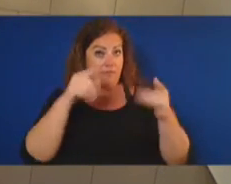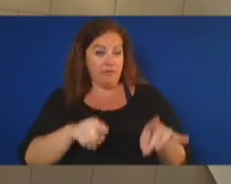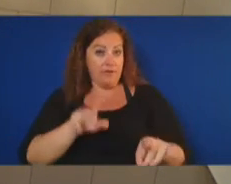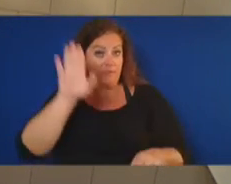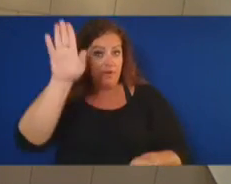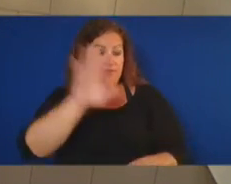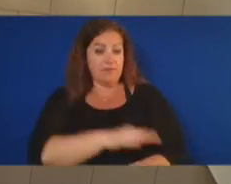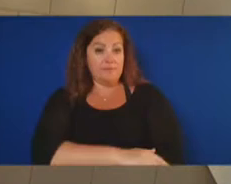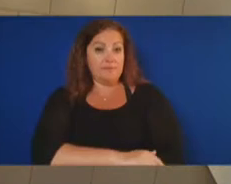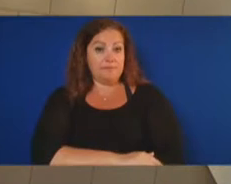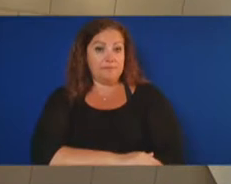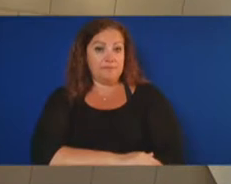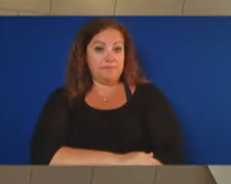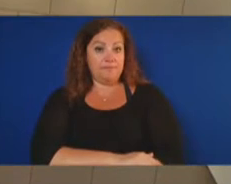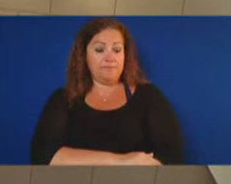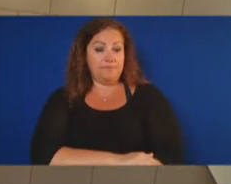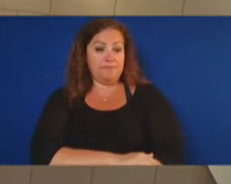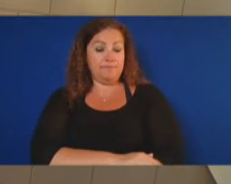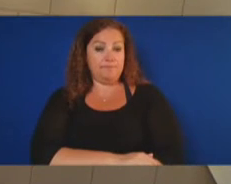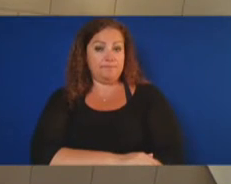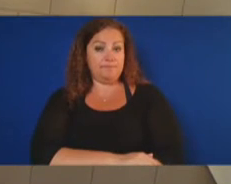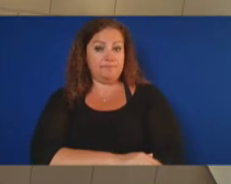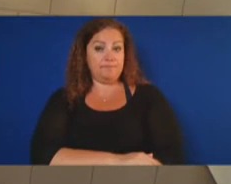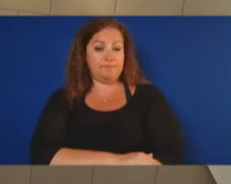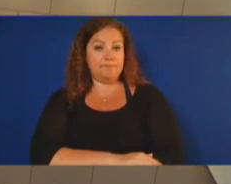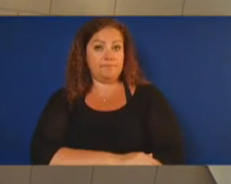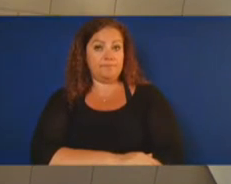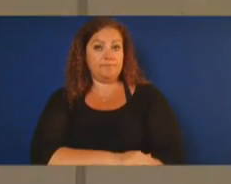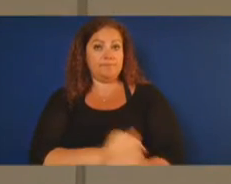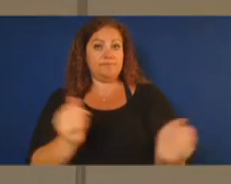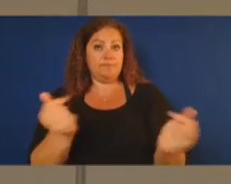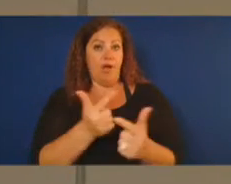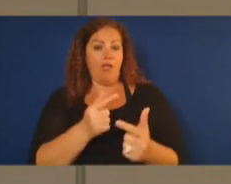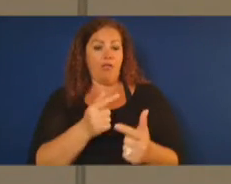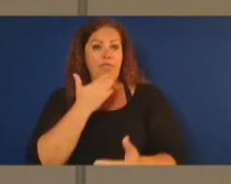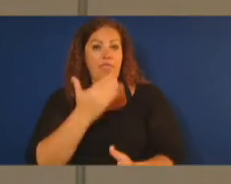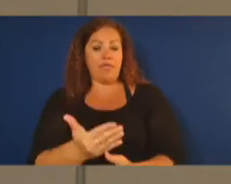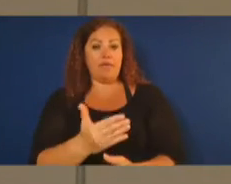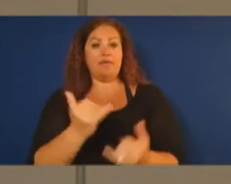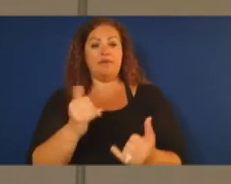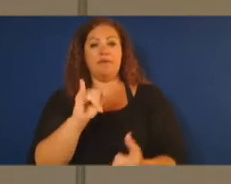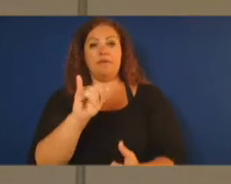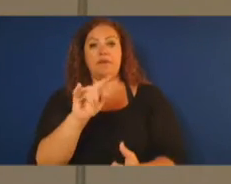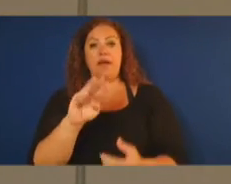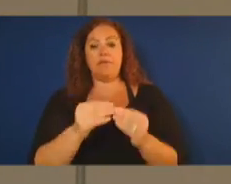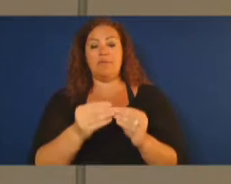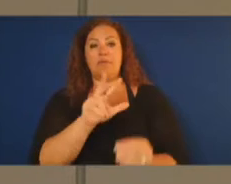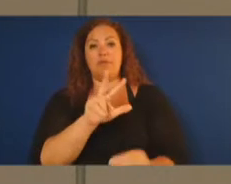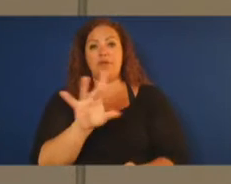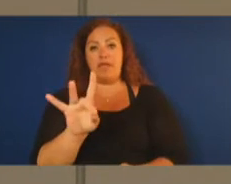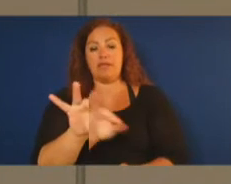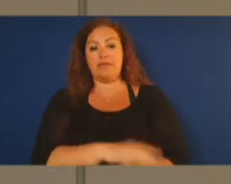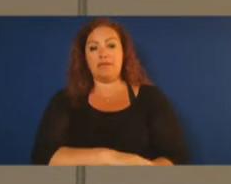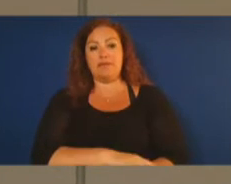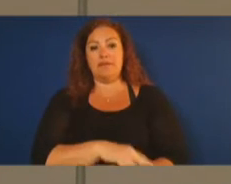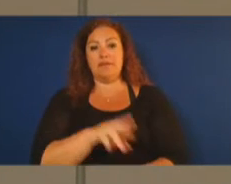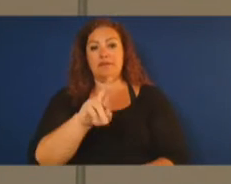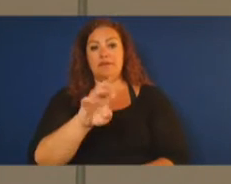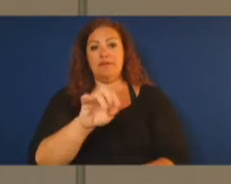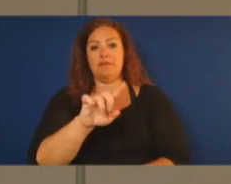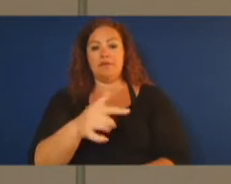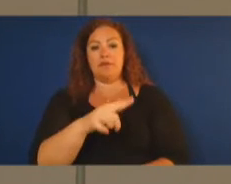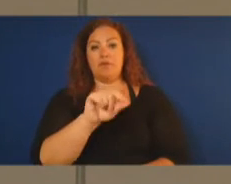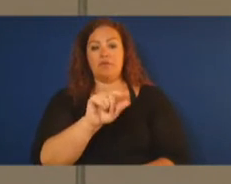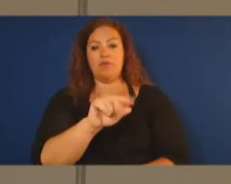you that is uh unanimous thank you um move on to item number 38 resona petition